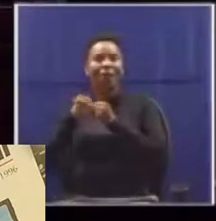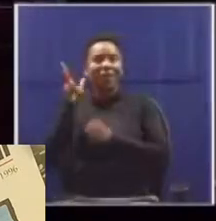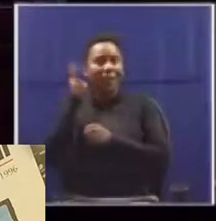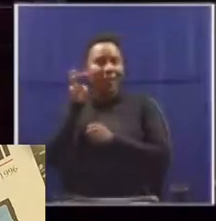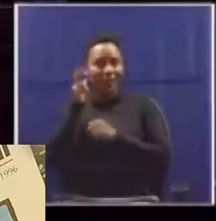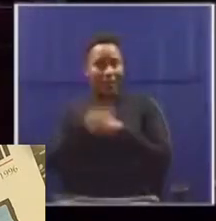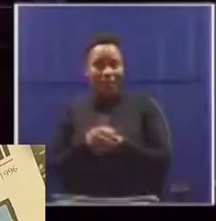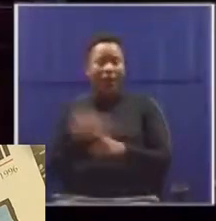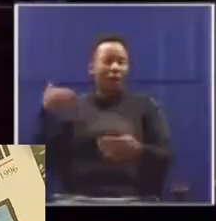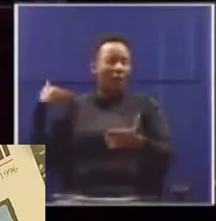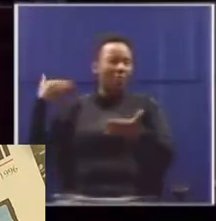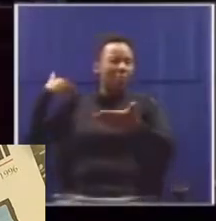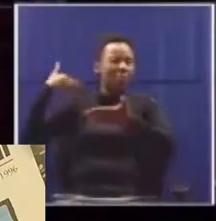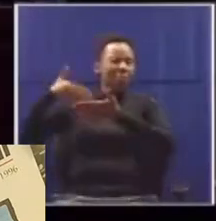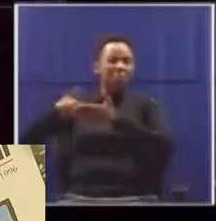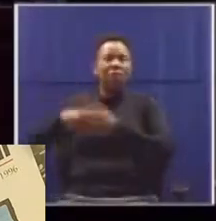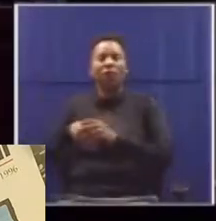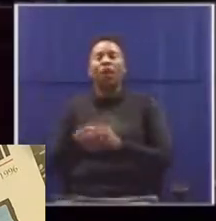2009